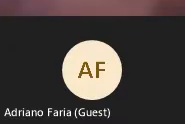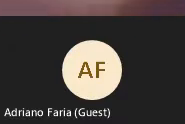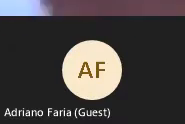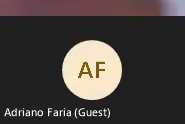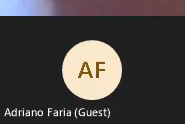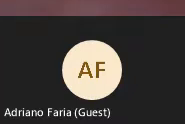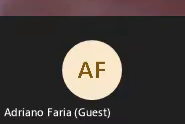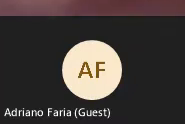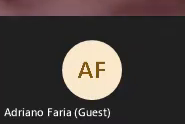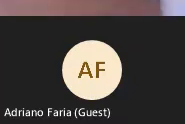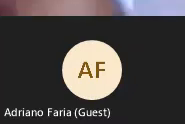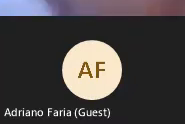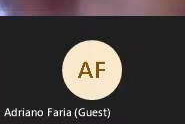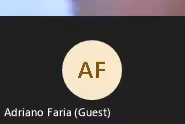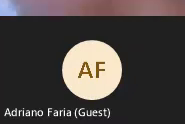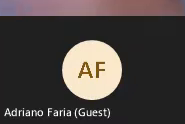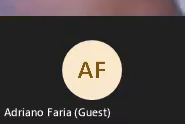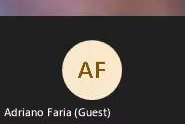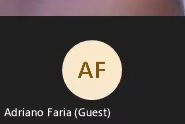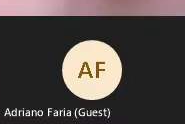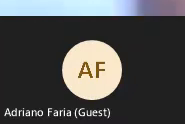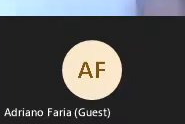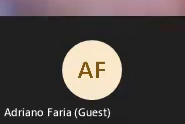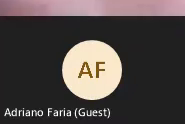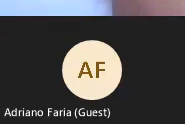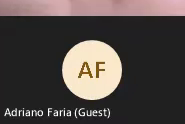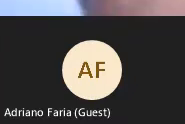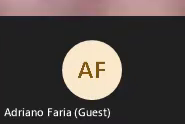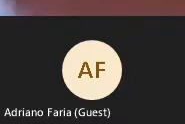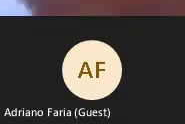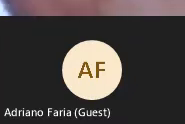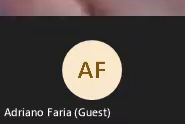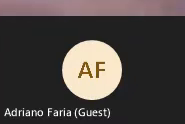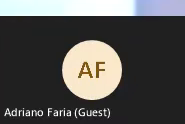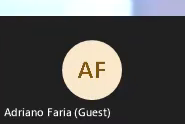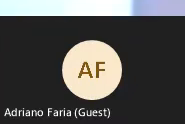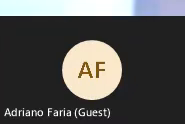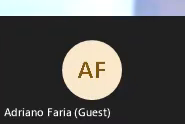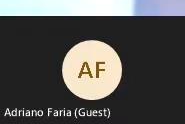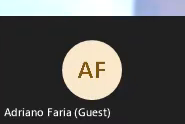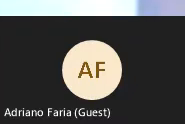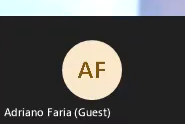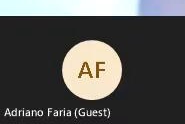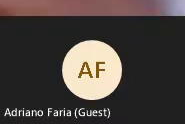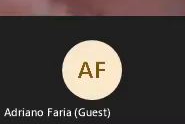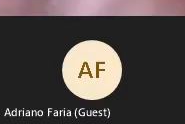and it's really, really nothing to do with UNISA.